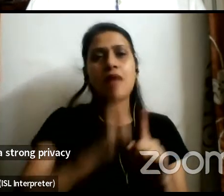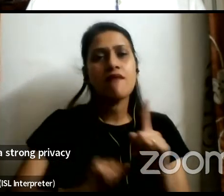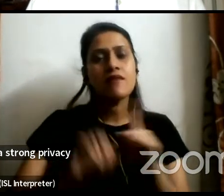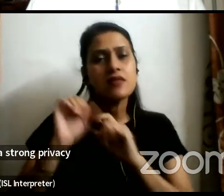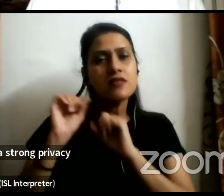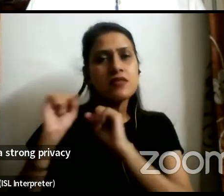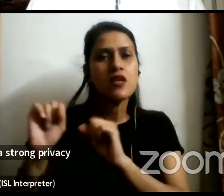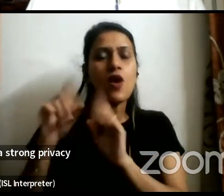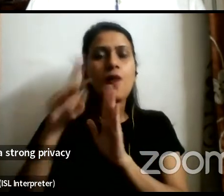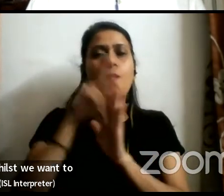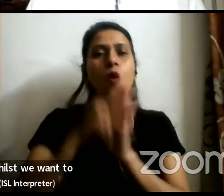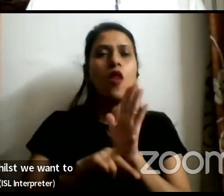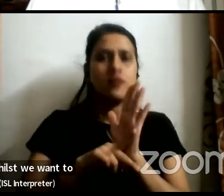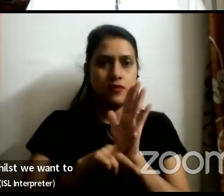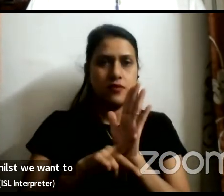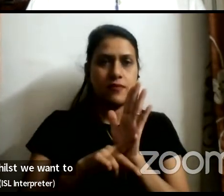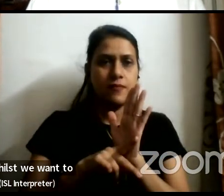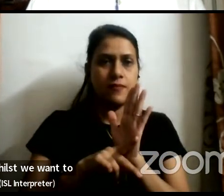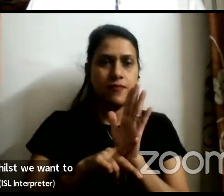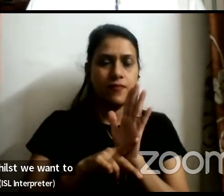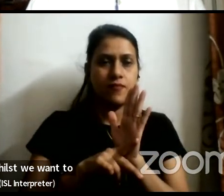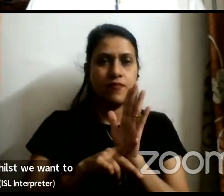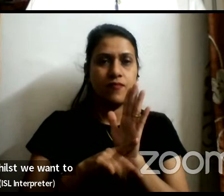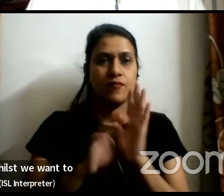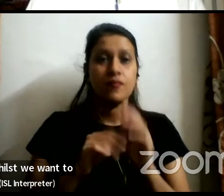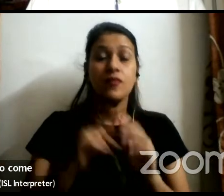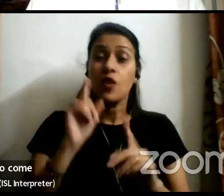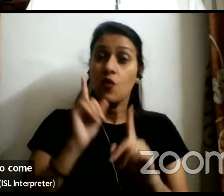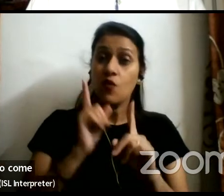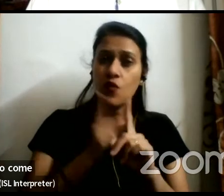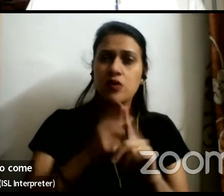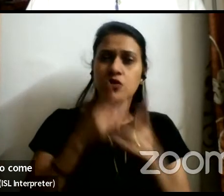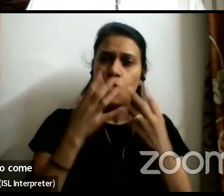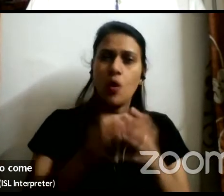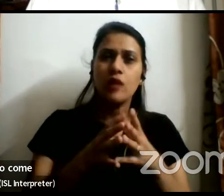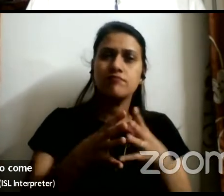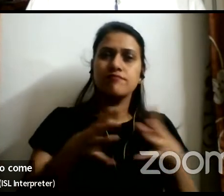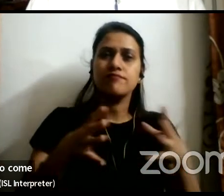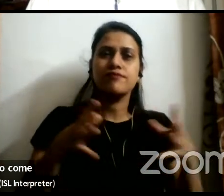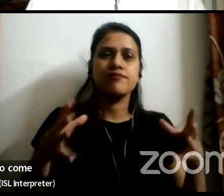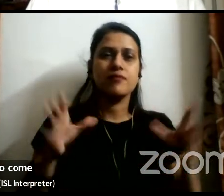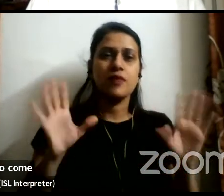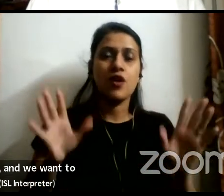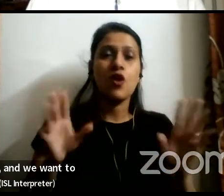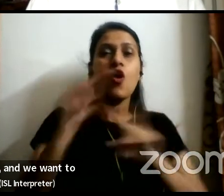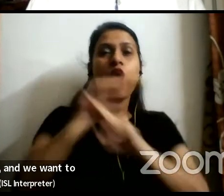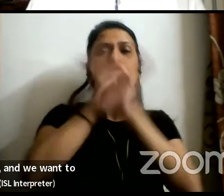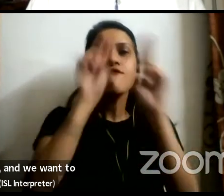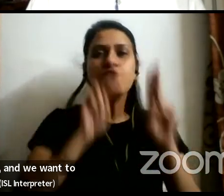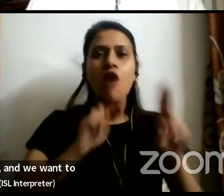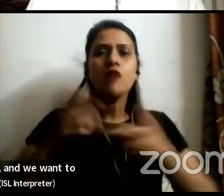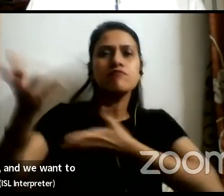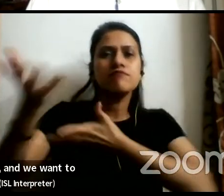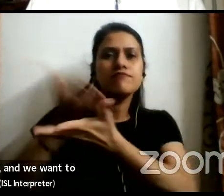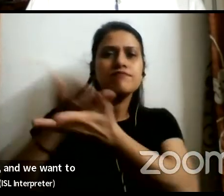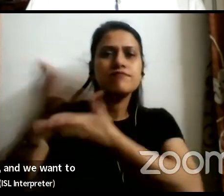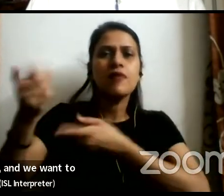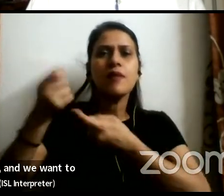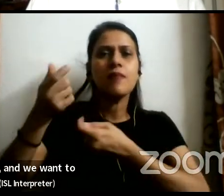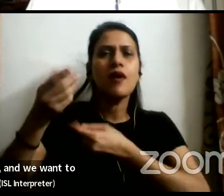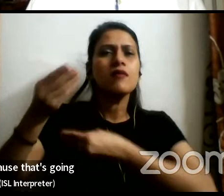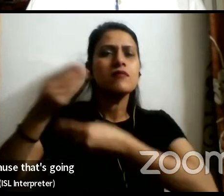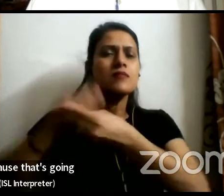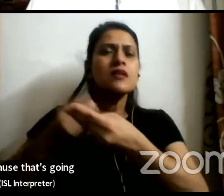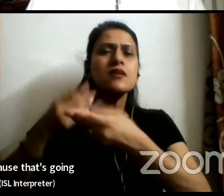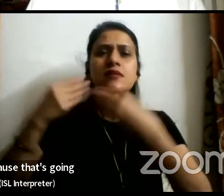encourage digital platforms to come in, and we want to increase foreign trade because that's going to be looking more